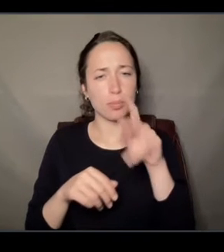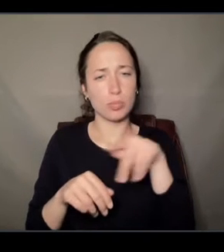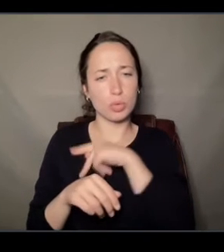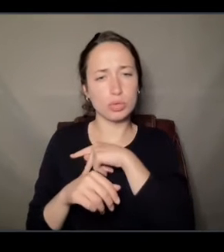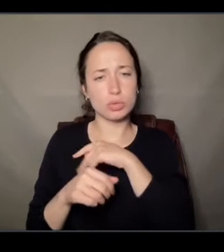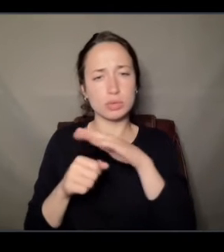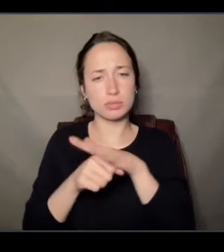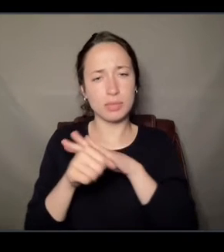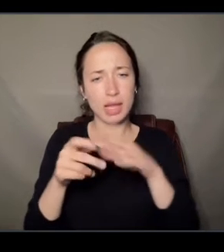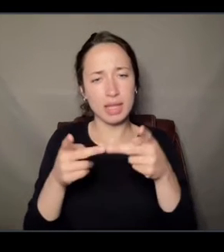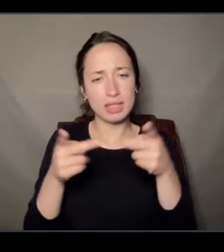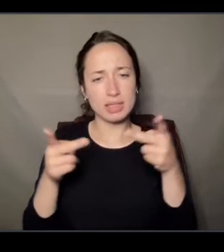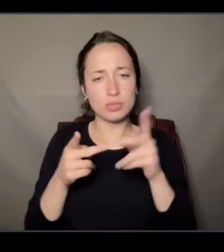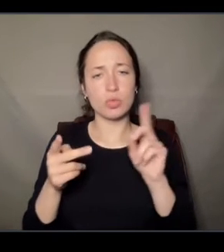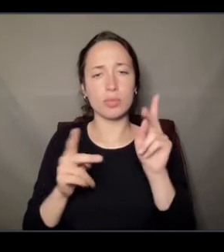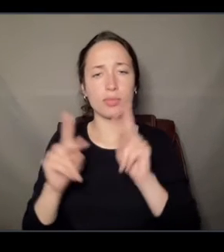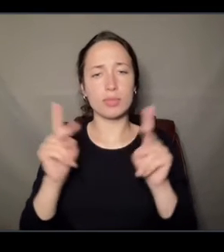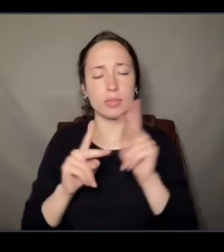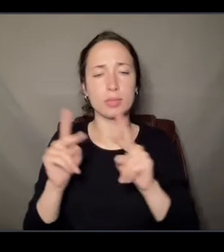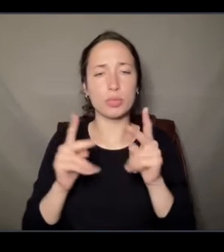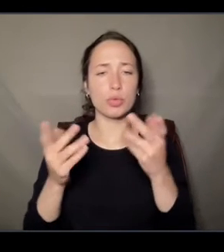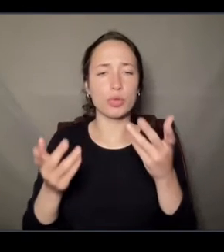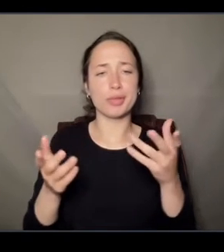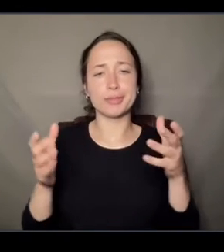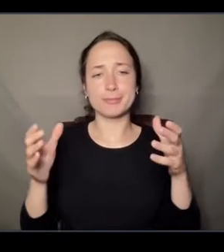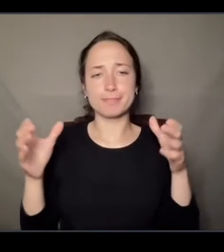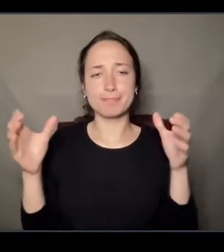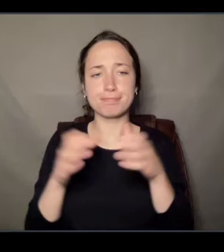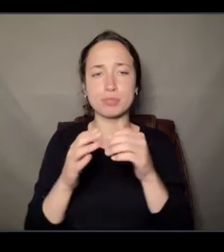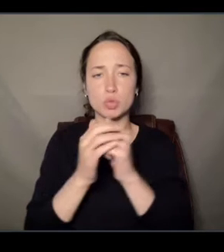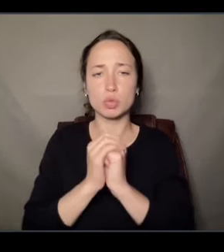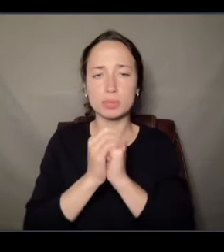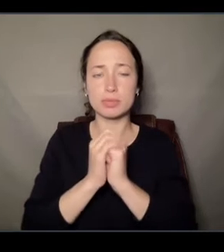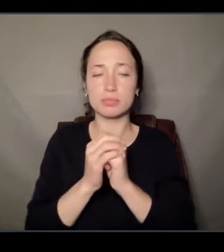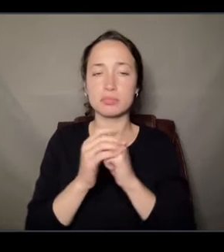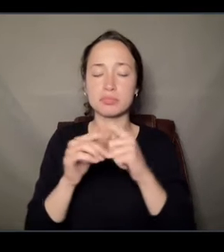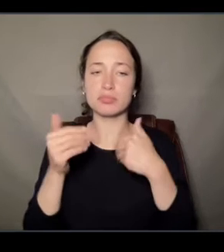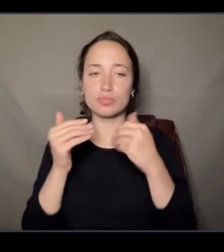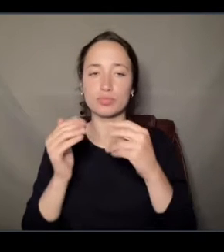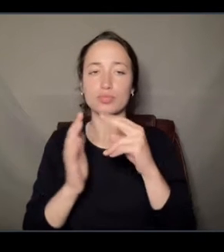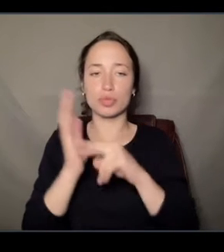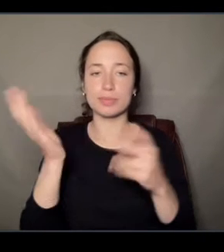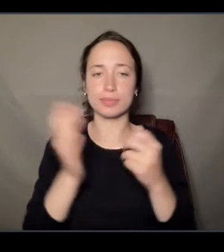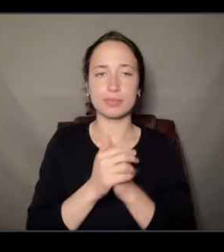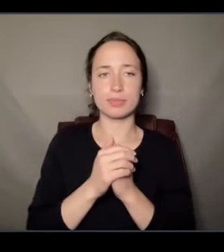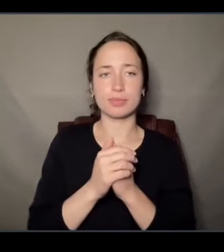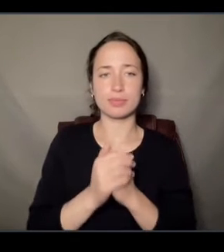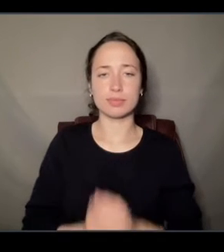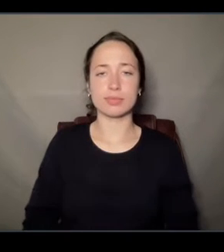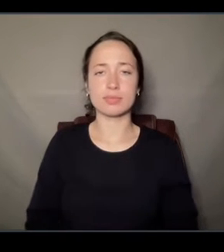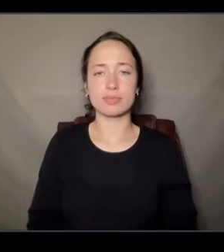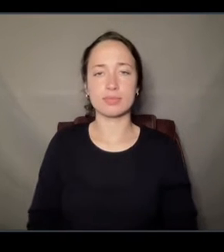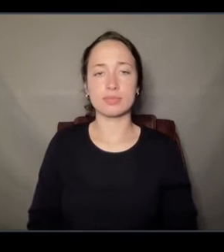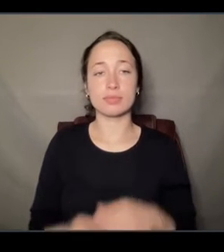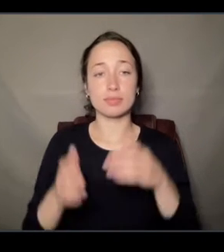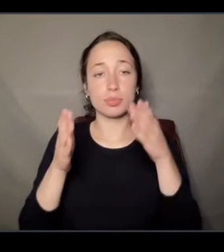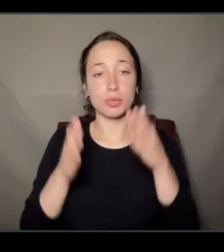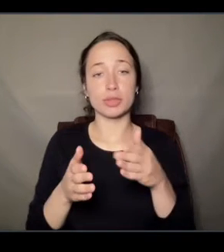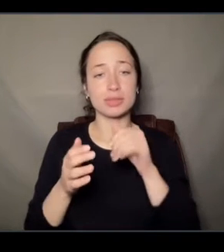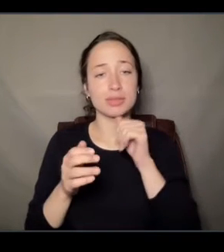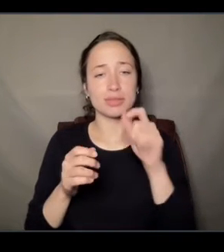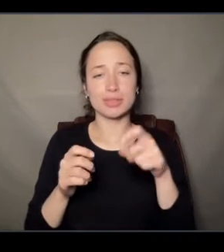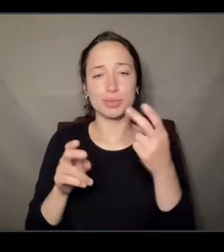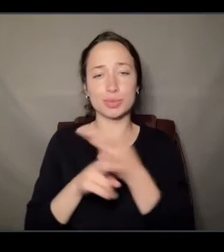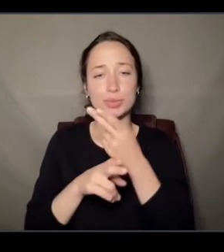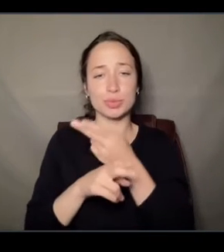private, very personal space. It's where people are worshiping. So I'll read an excerpt from there. A person did